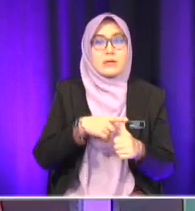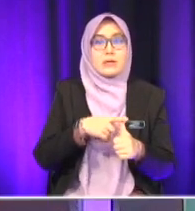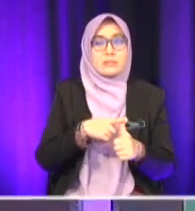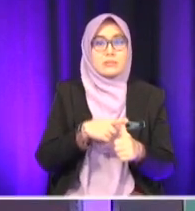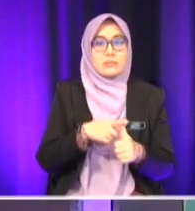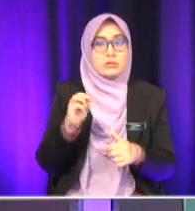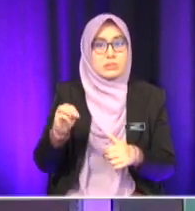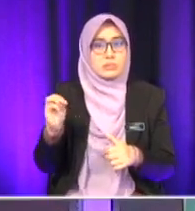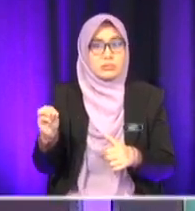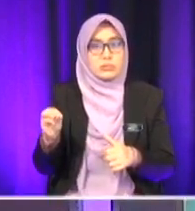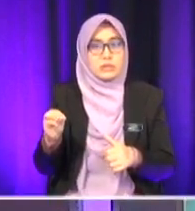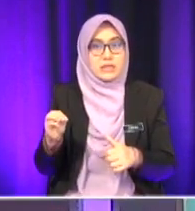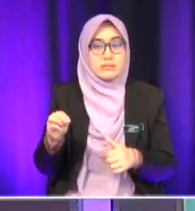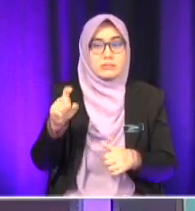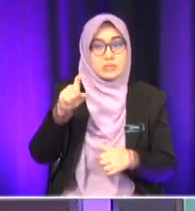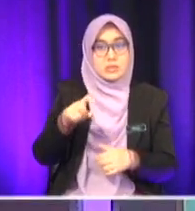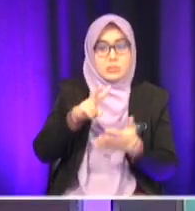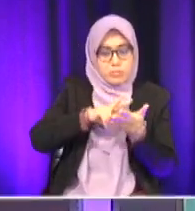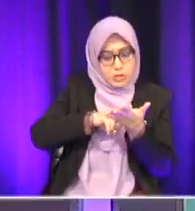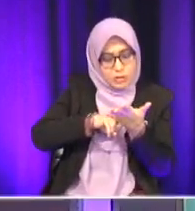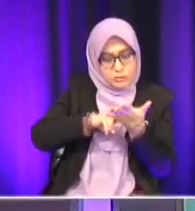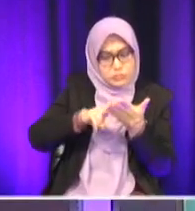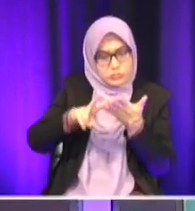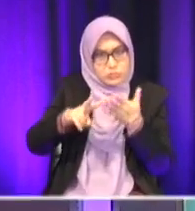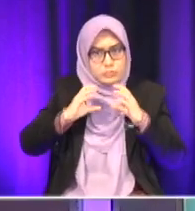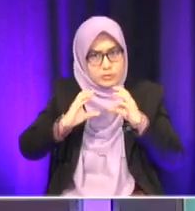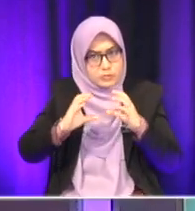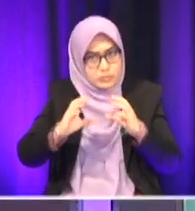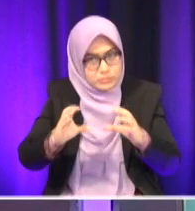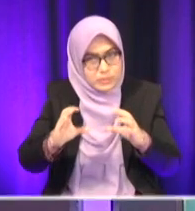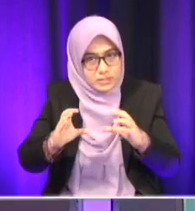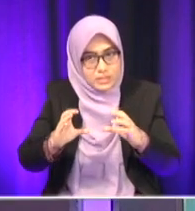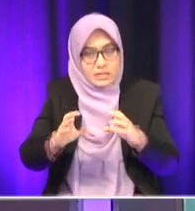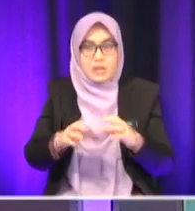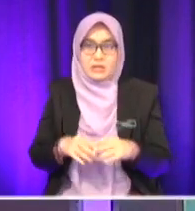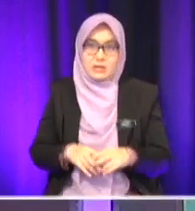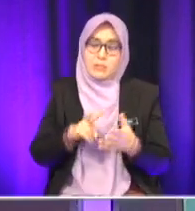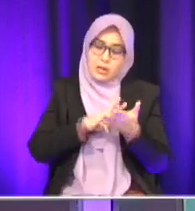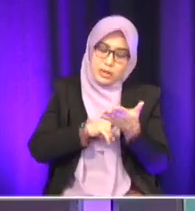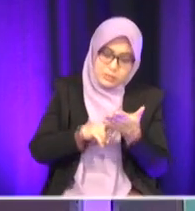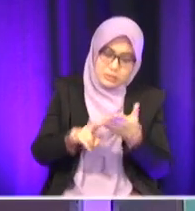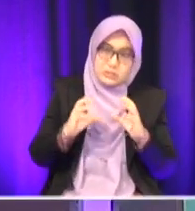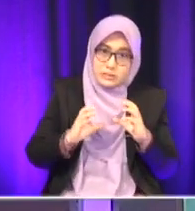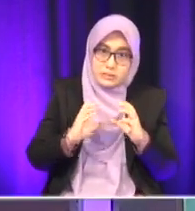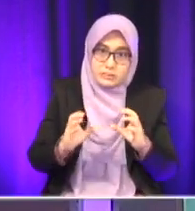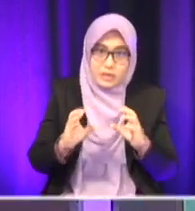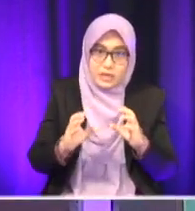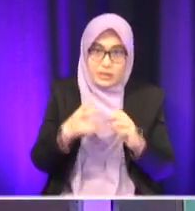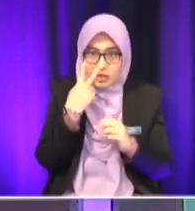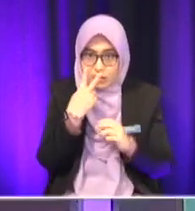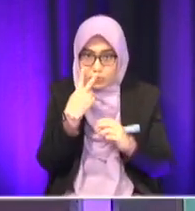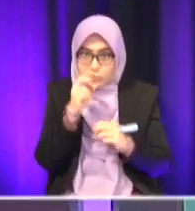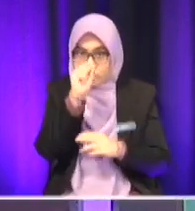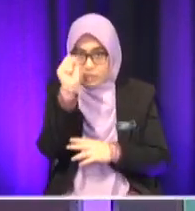1, read quickly. Okay, you read the question quickly before